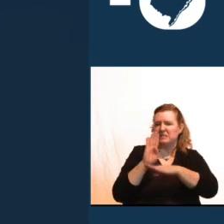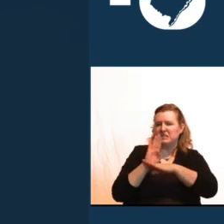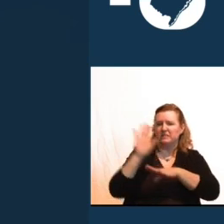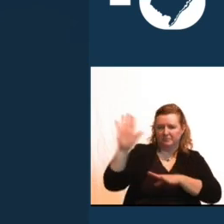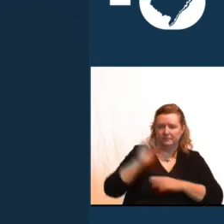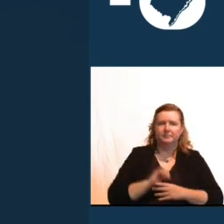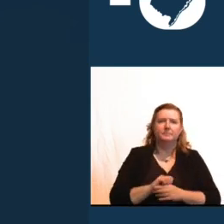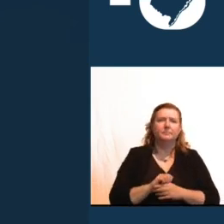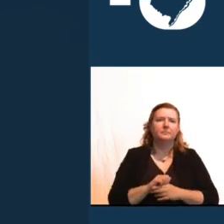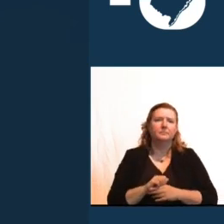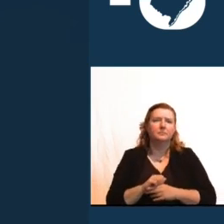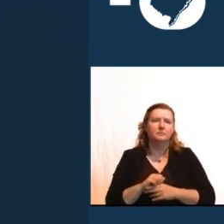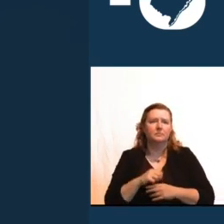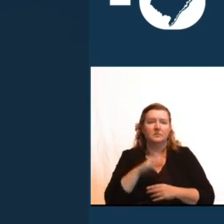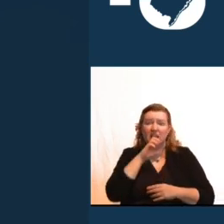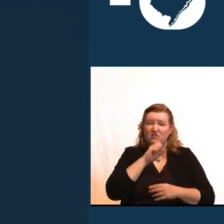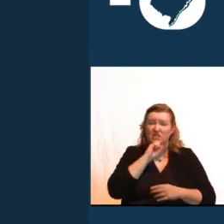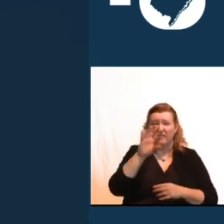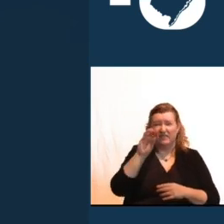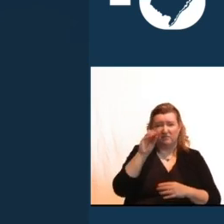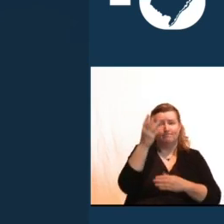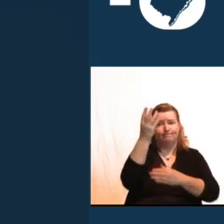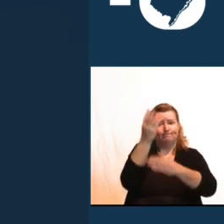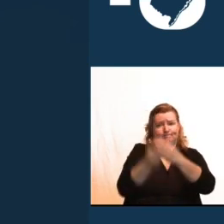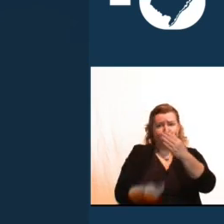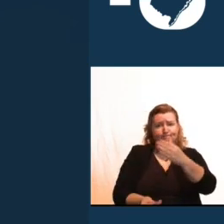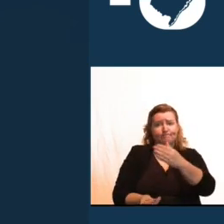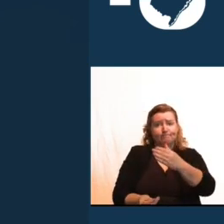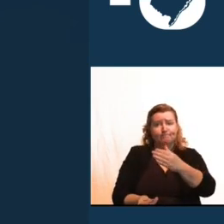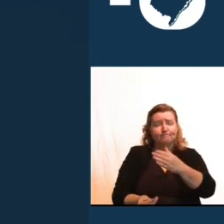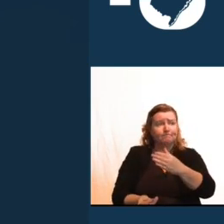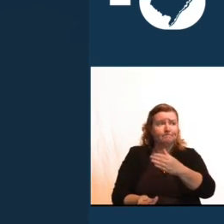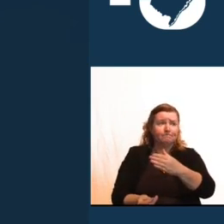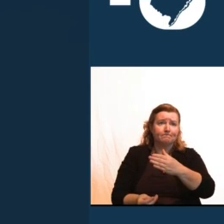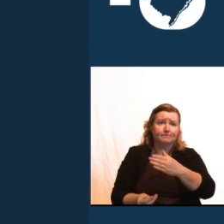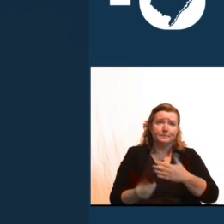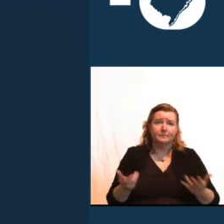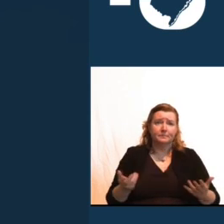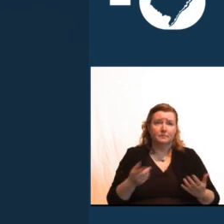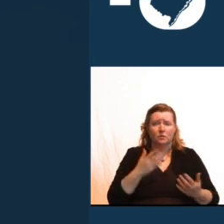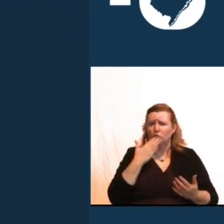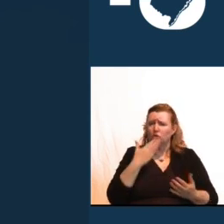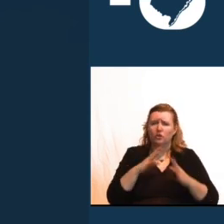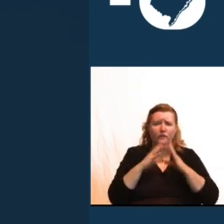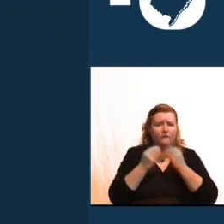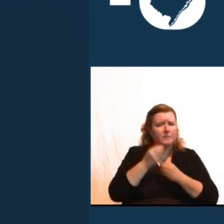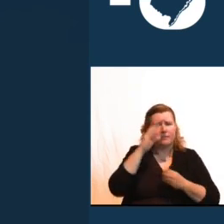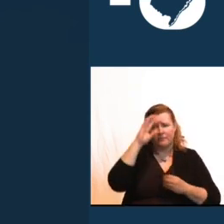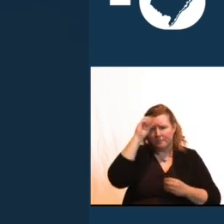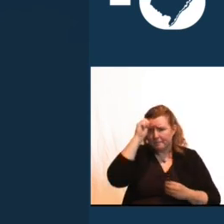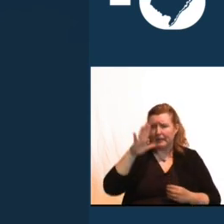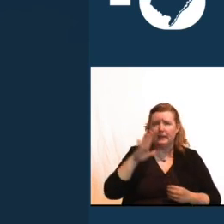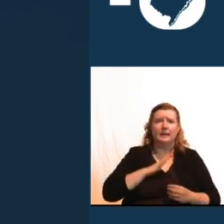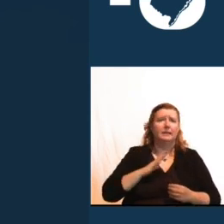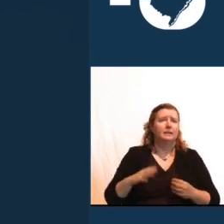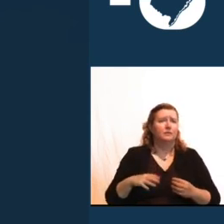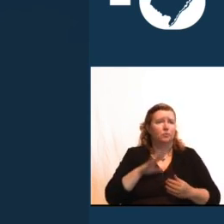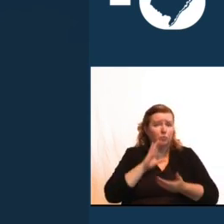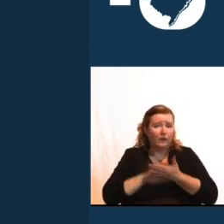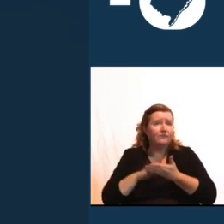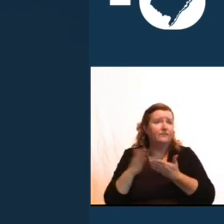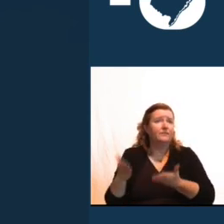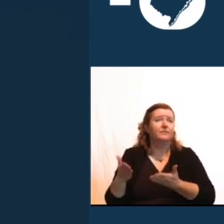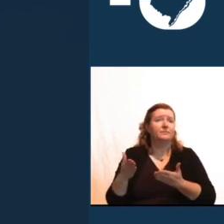He left his wife in the center of 11 years, Jessie. I had the great honor of speaking with her last week. She also had COVID, thank